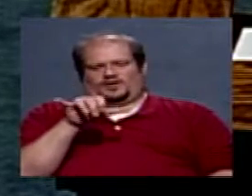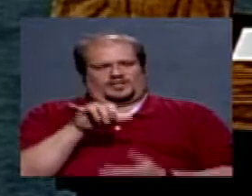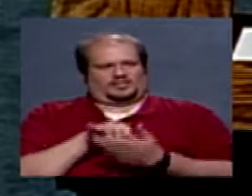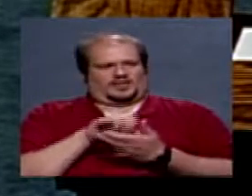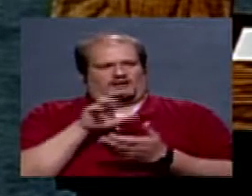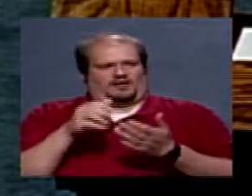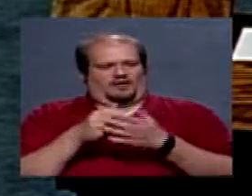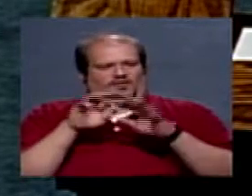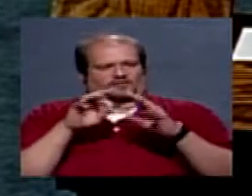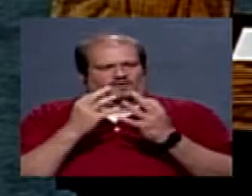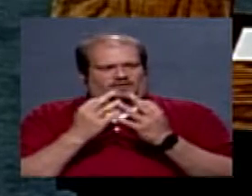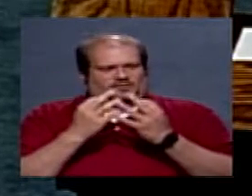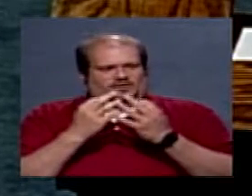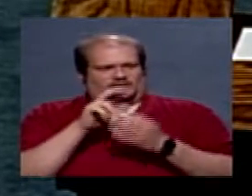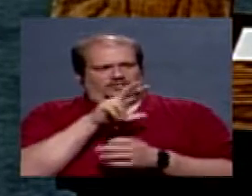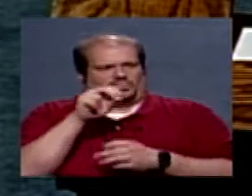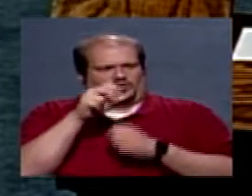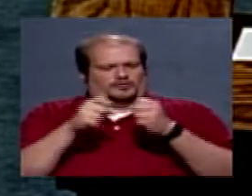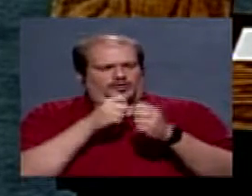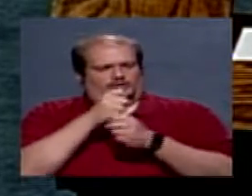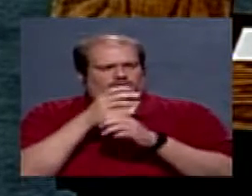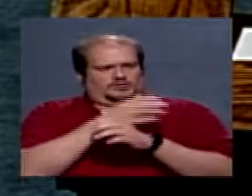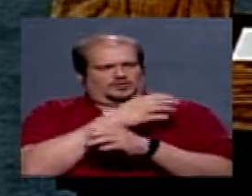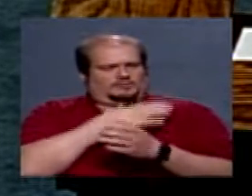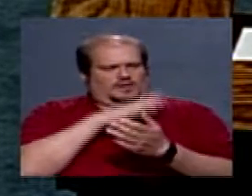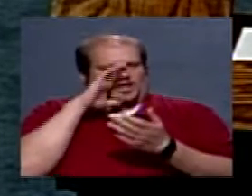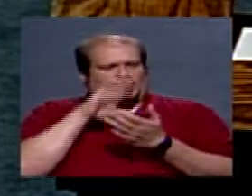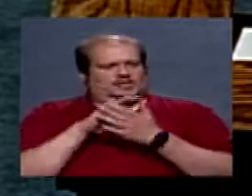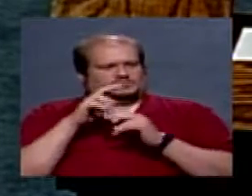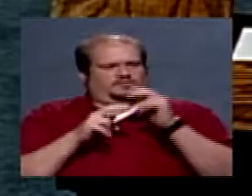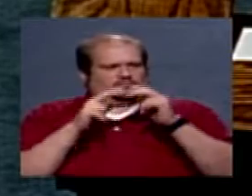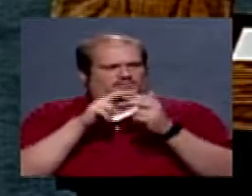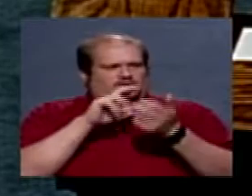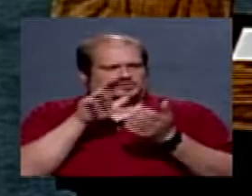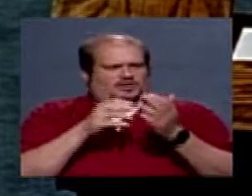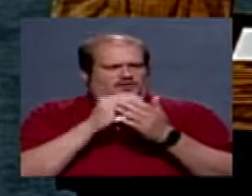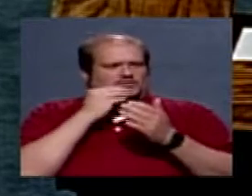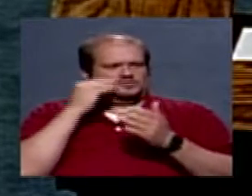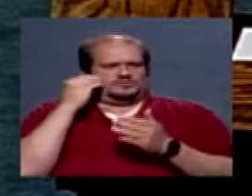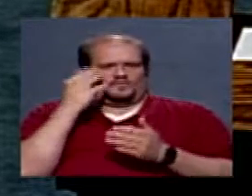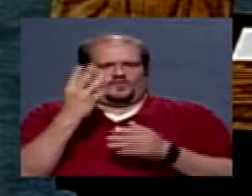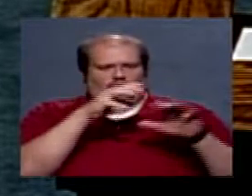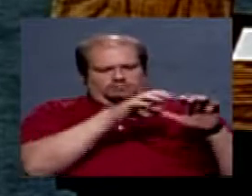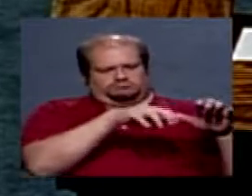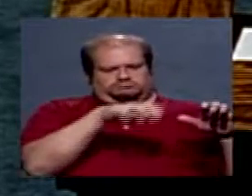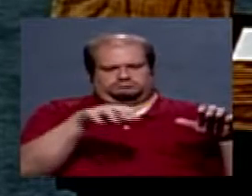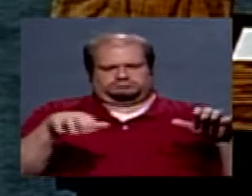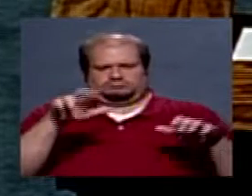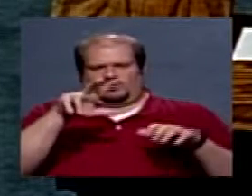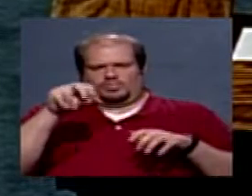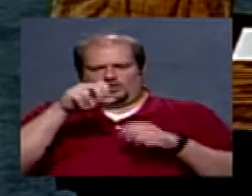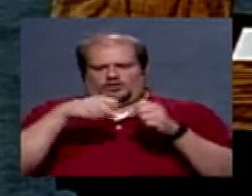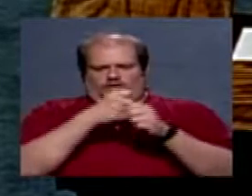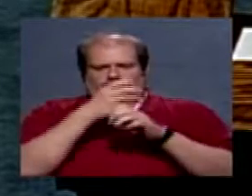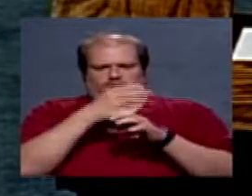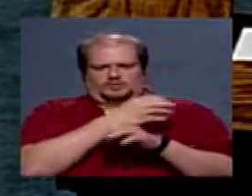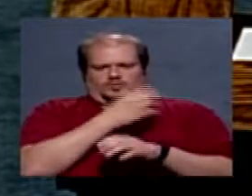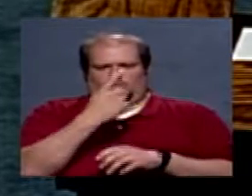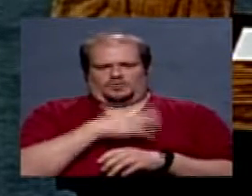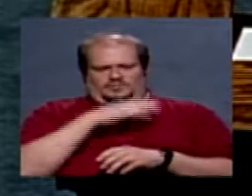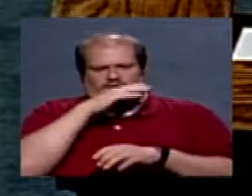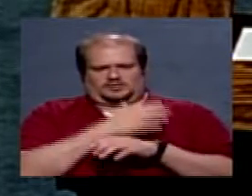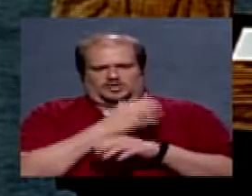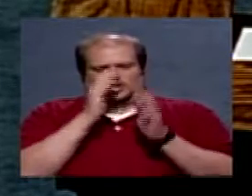all family. And 30 years ago, my husband built all those homes, 4 homes. 30 years ago, one of my